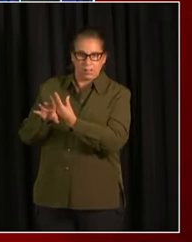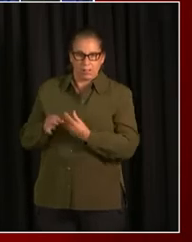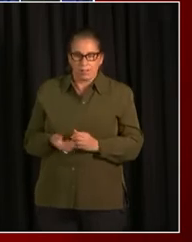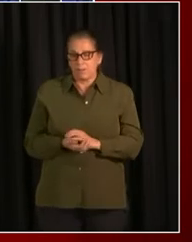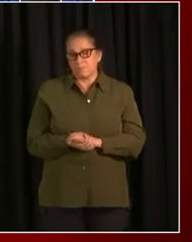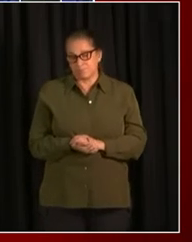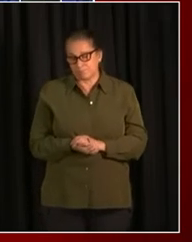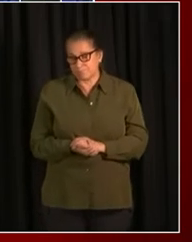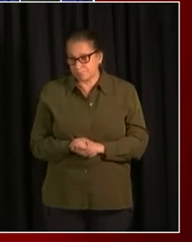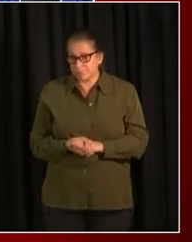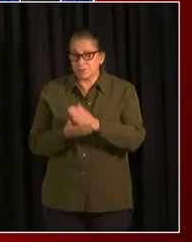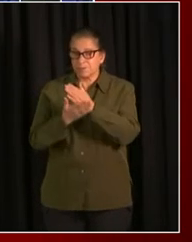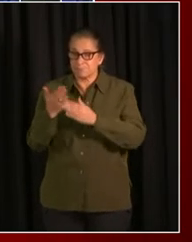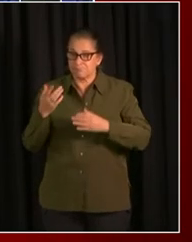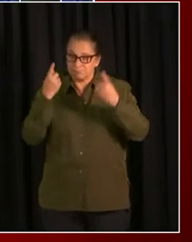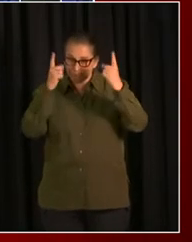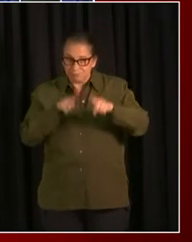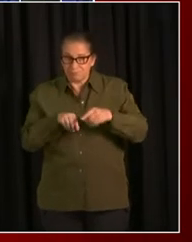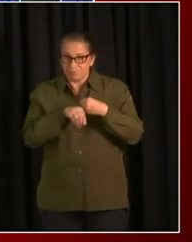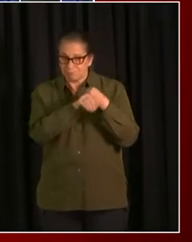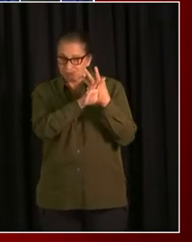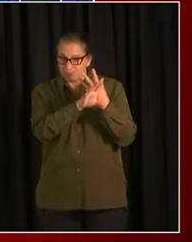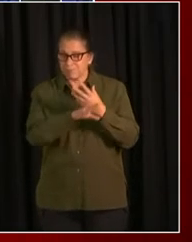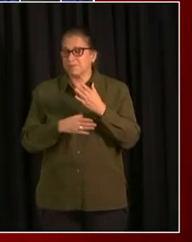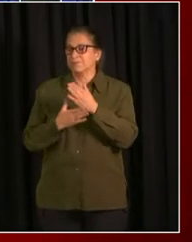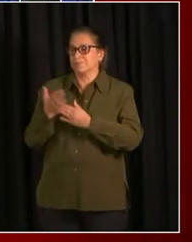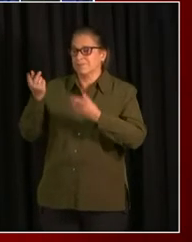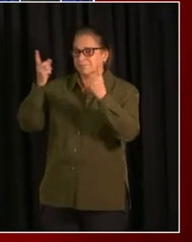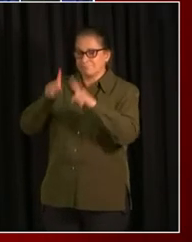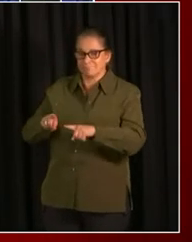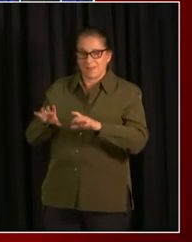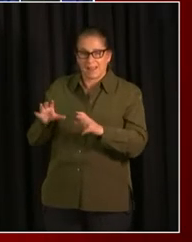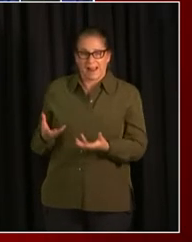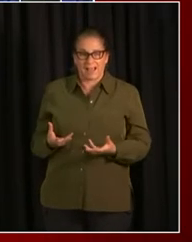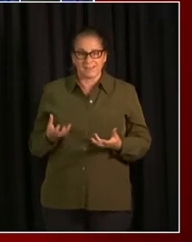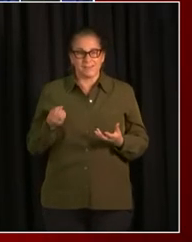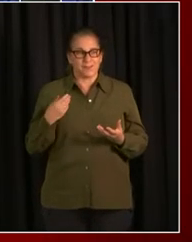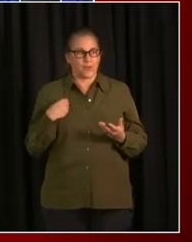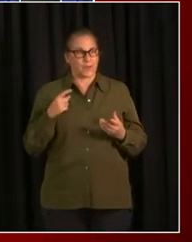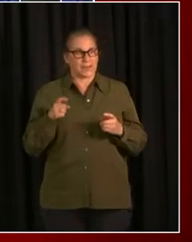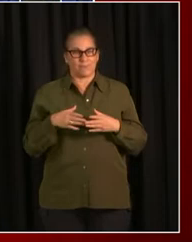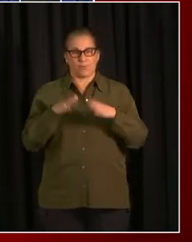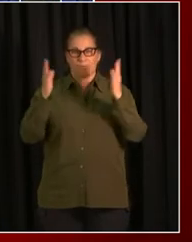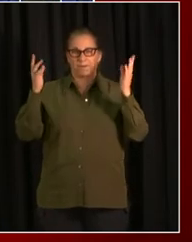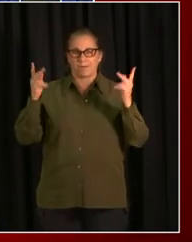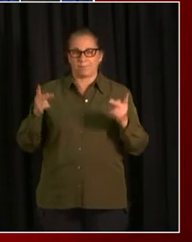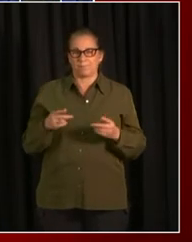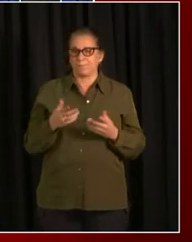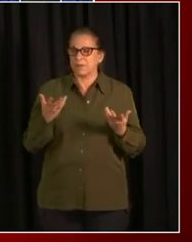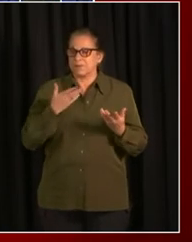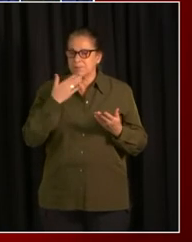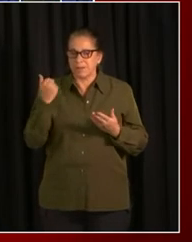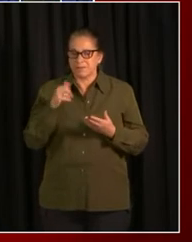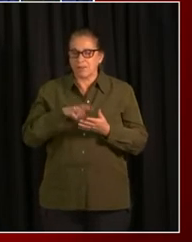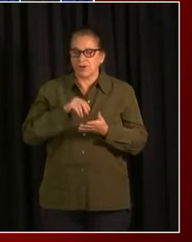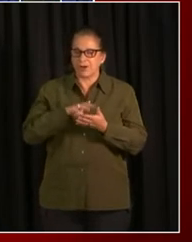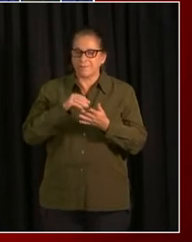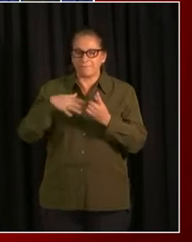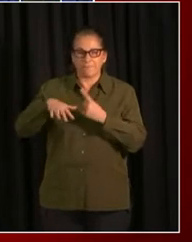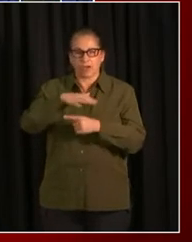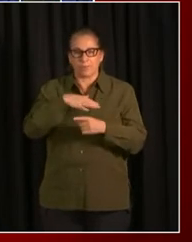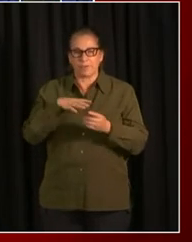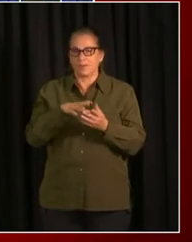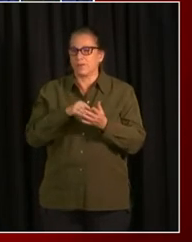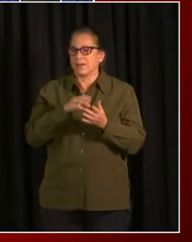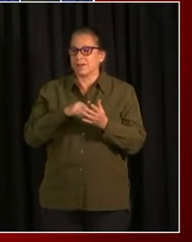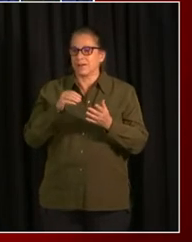for everybody, but it's more challenging for some, particularly our younger learners, who being virtual